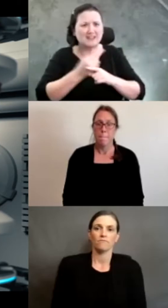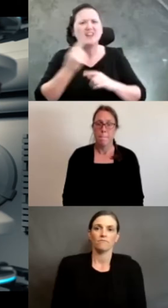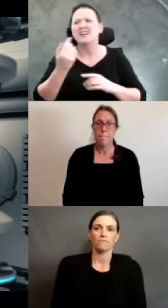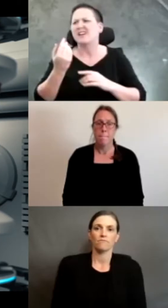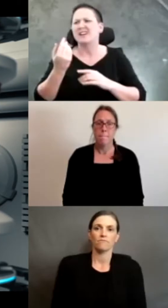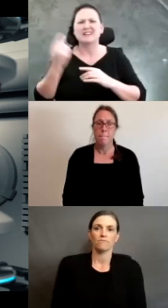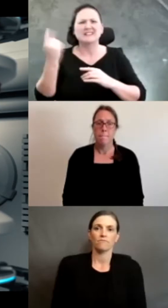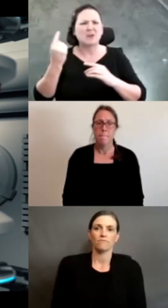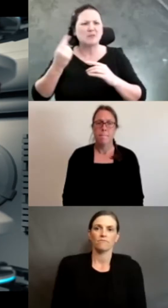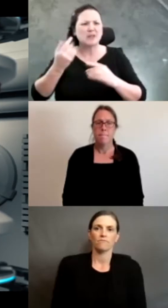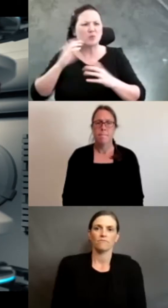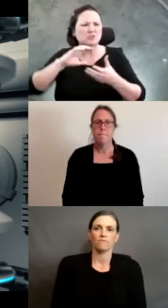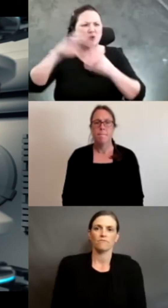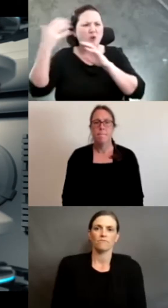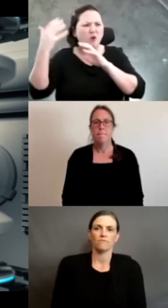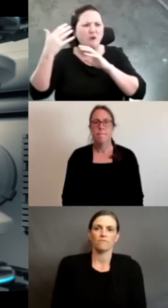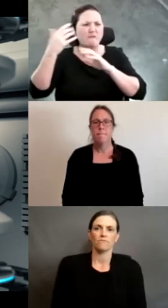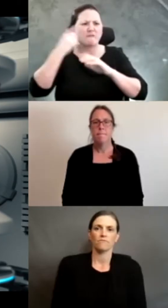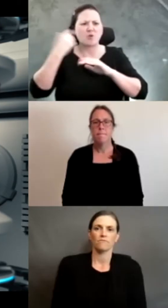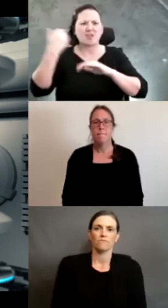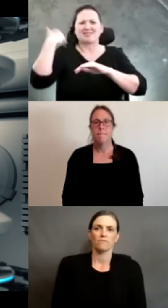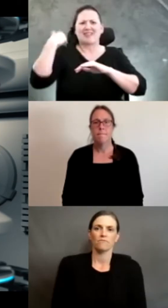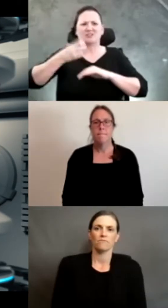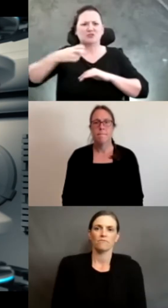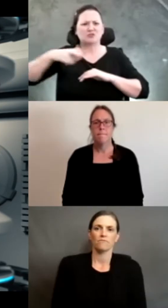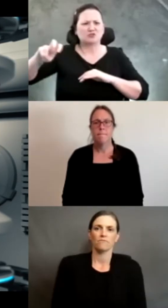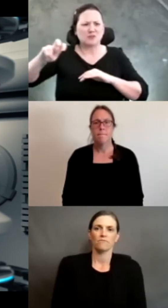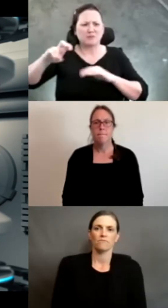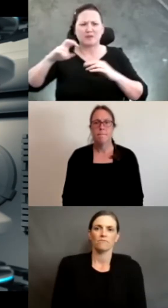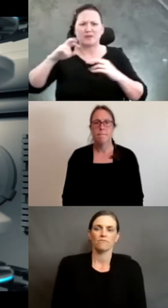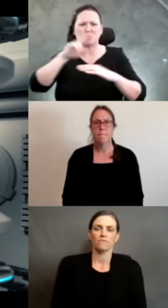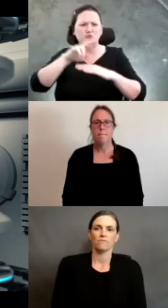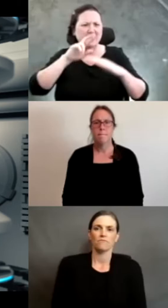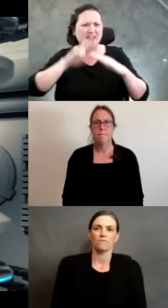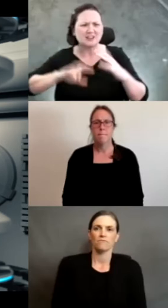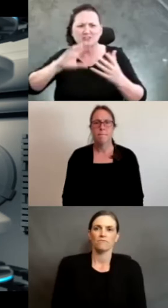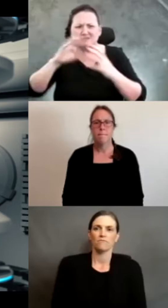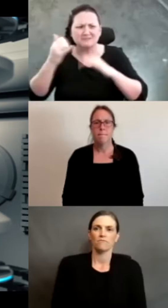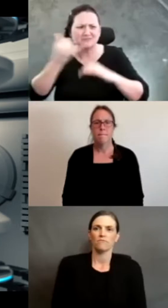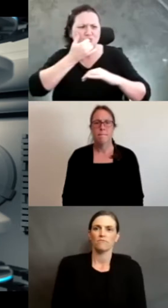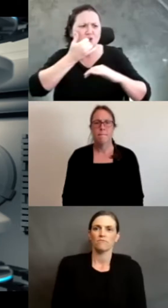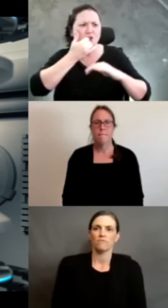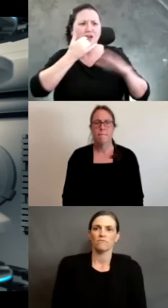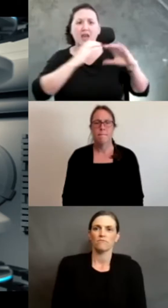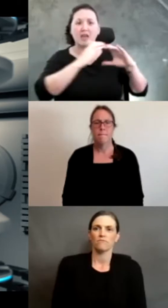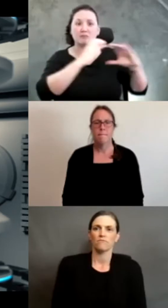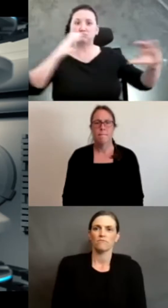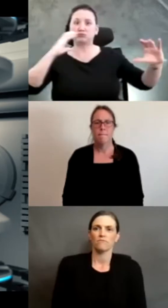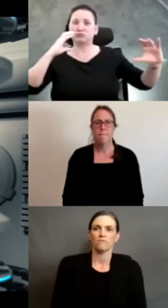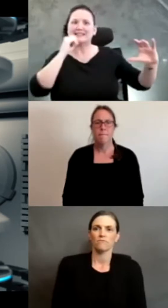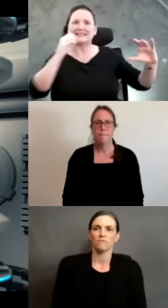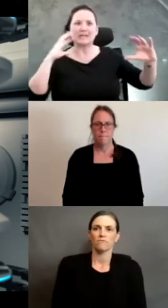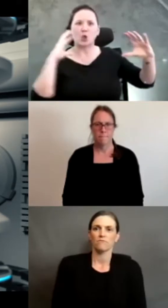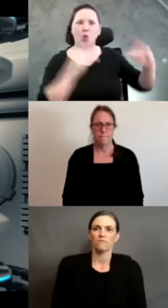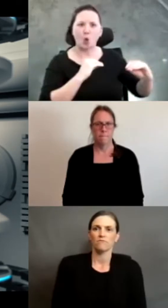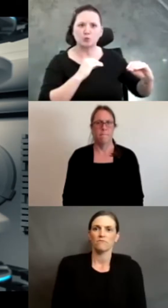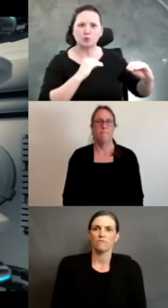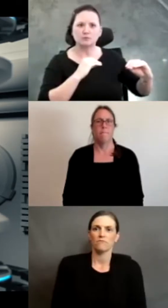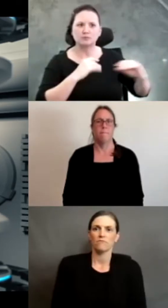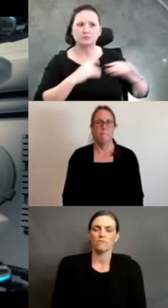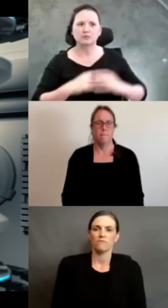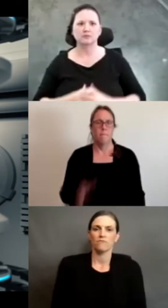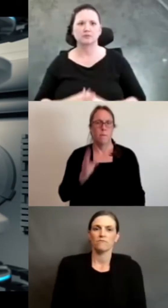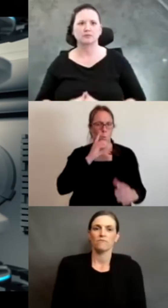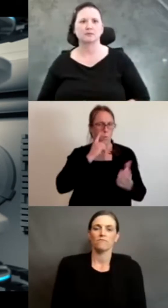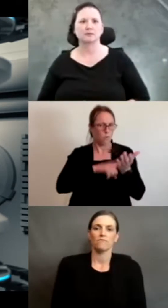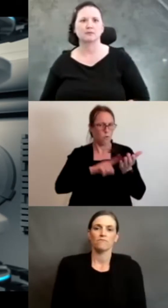transfer load ratio, the last strip, and the portal failed to close the connection afterward. I'll check the settings.